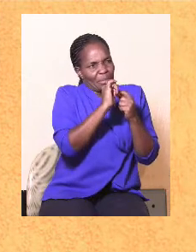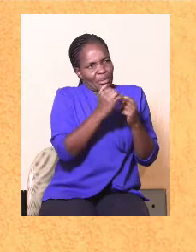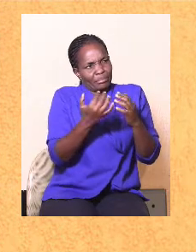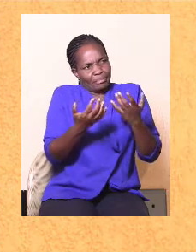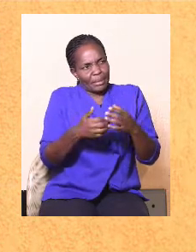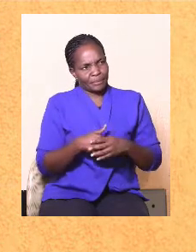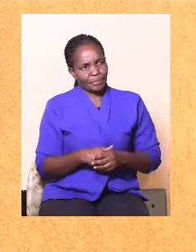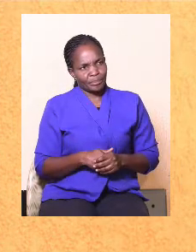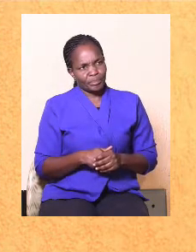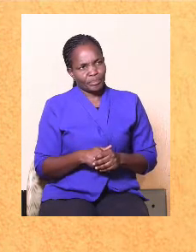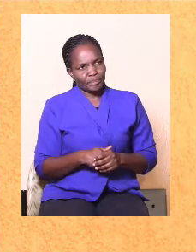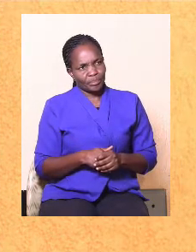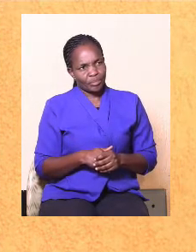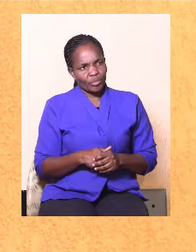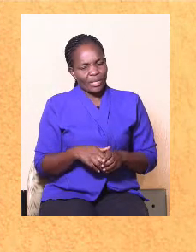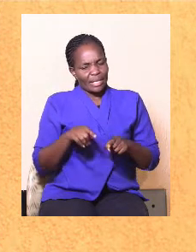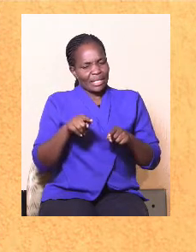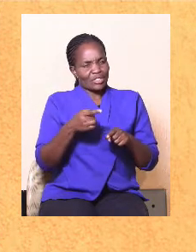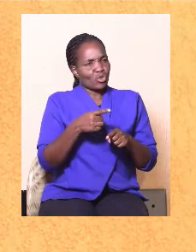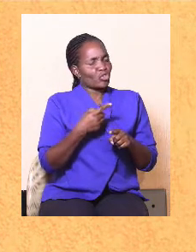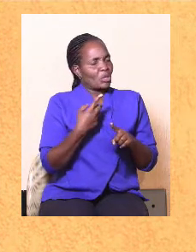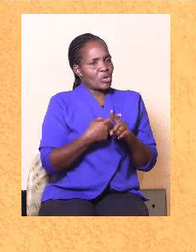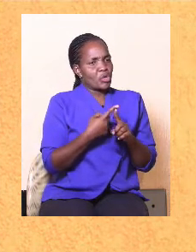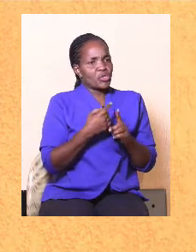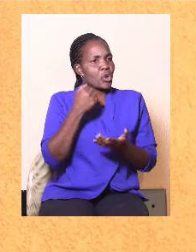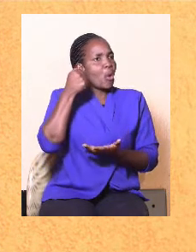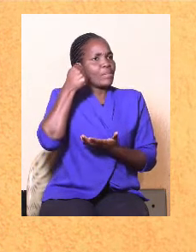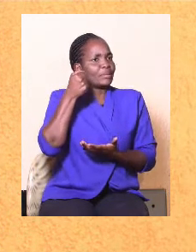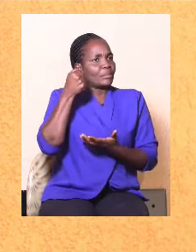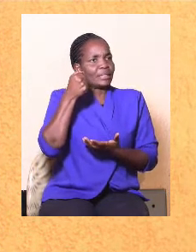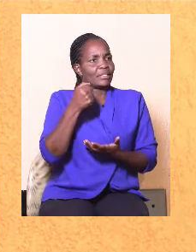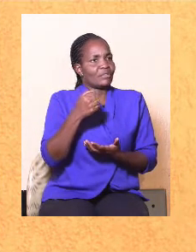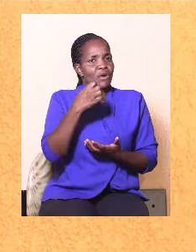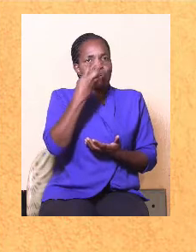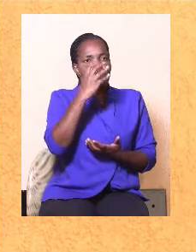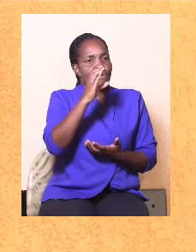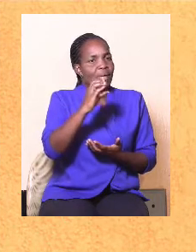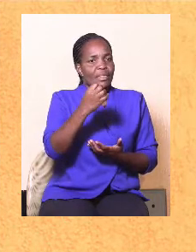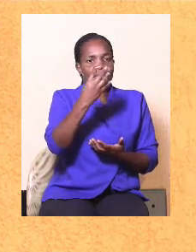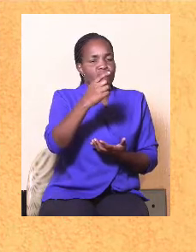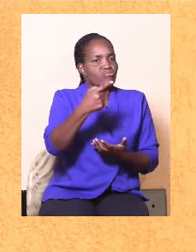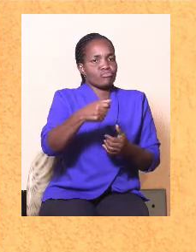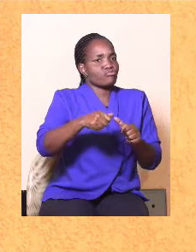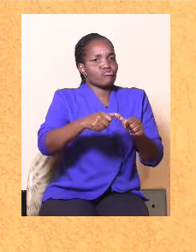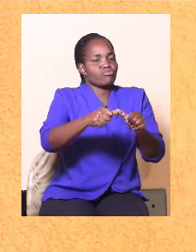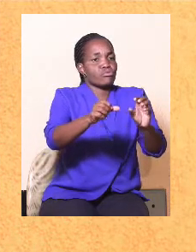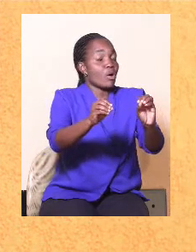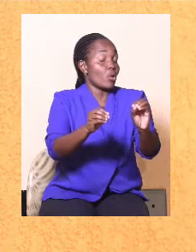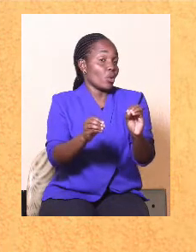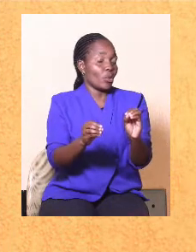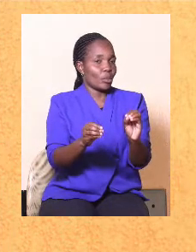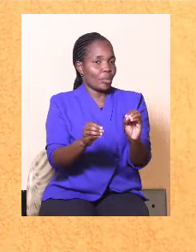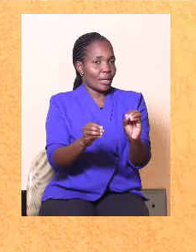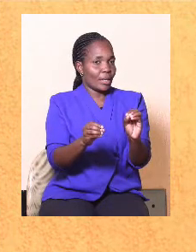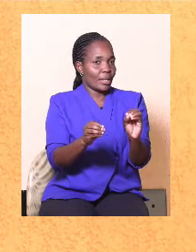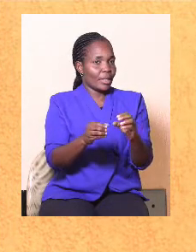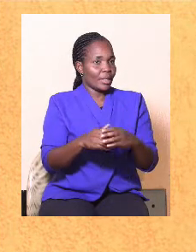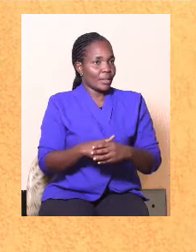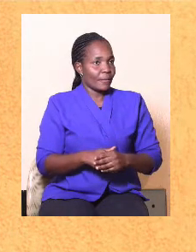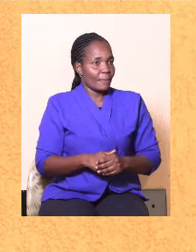that this is not part of the normal budget for the next 4 months, or a continuation of that preliminary